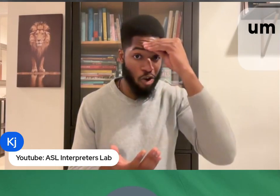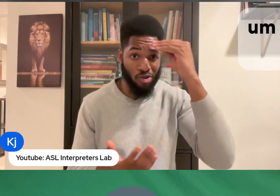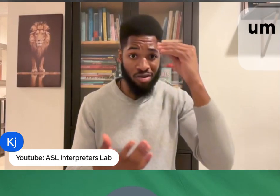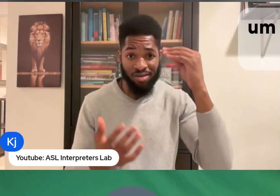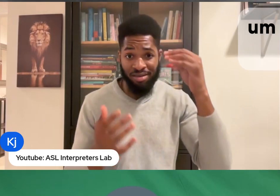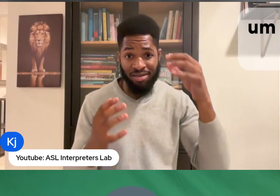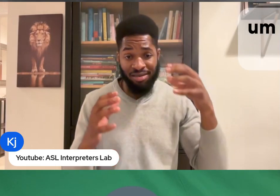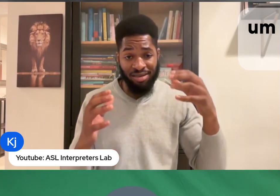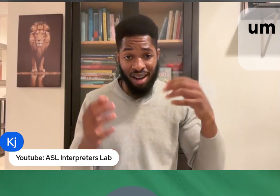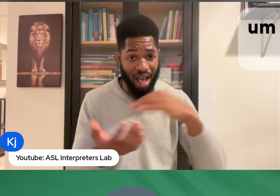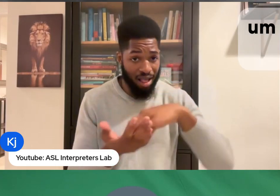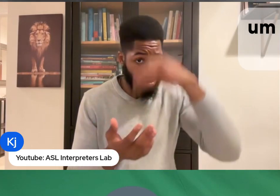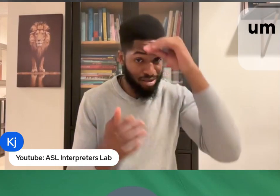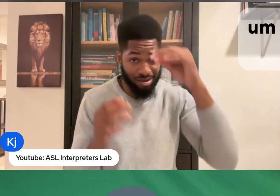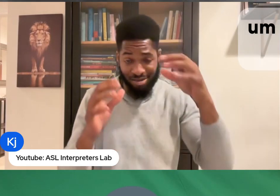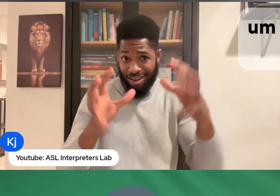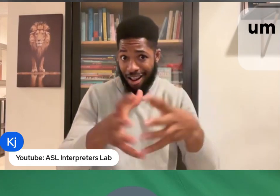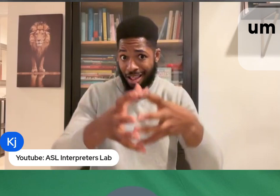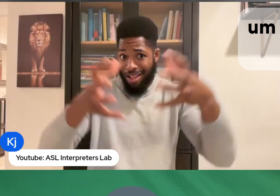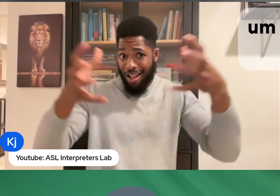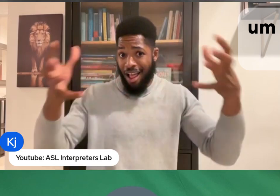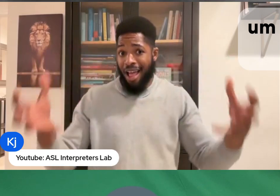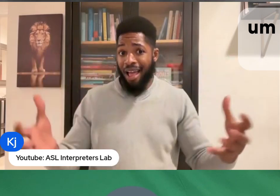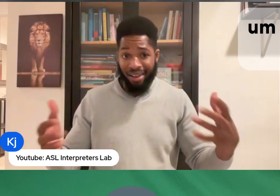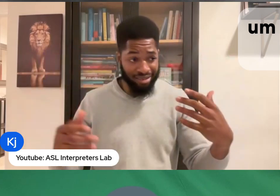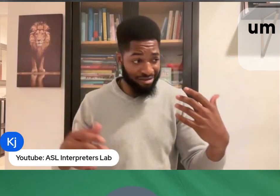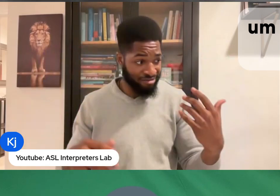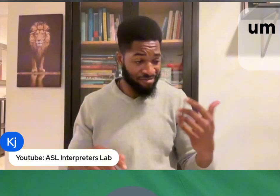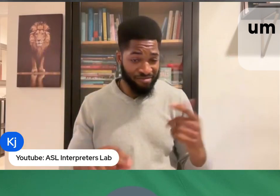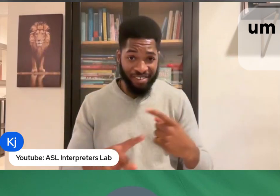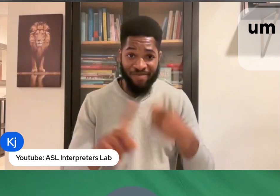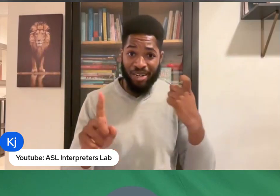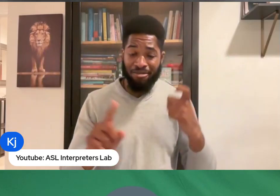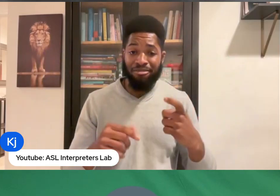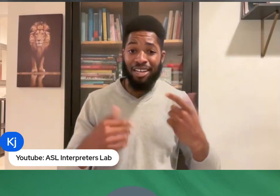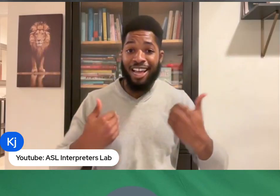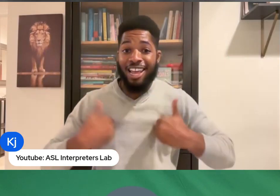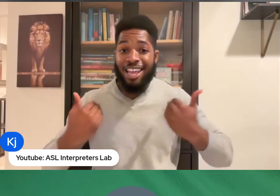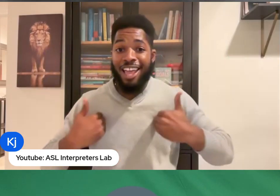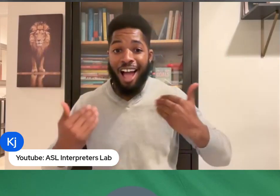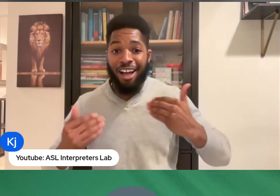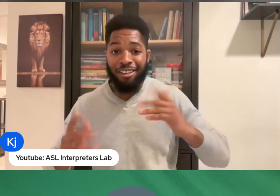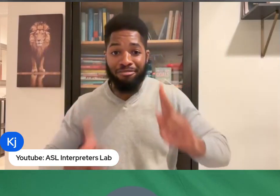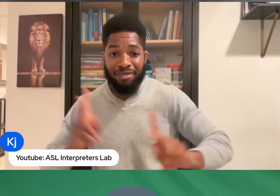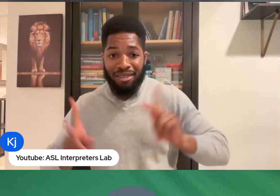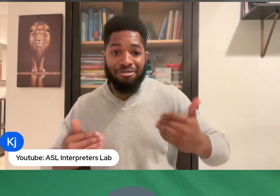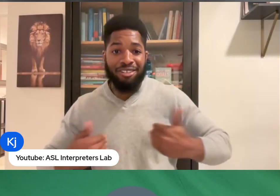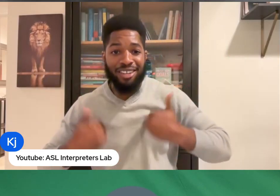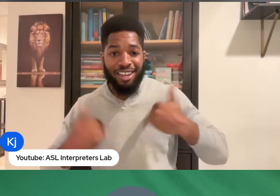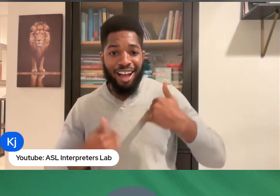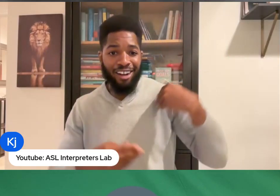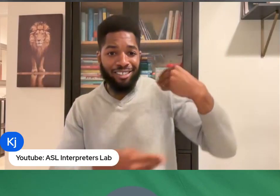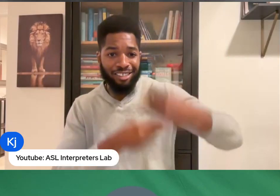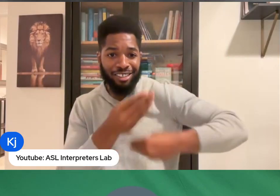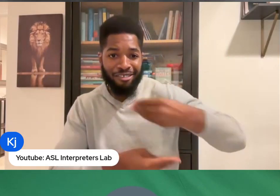from generations that are much younger than me. I think